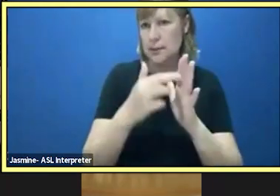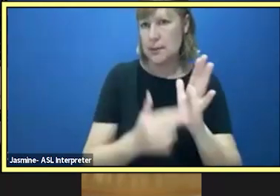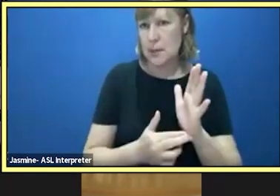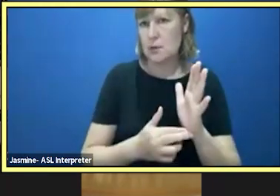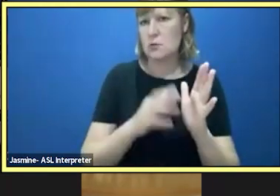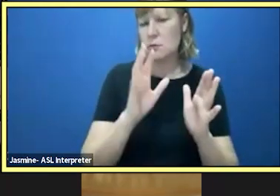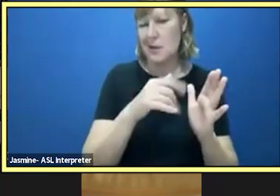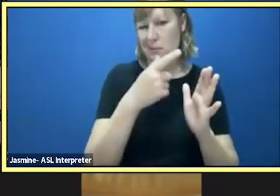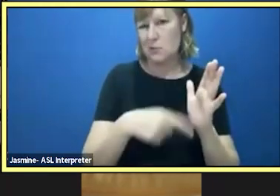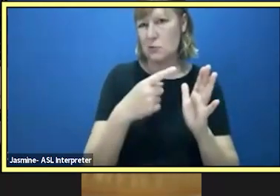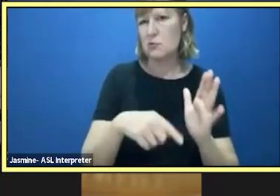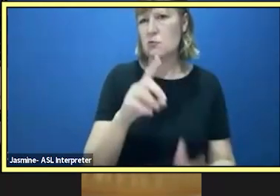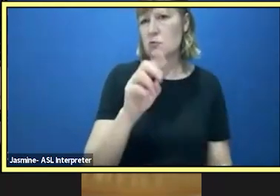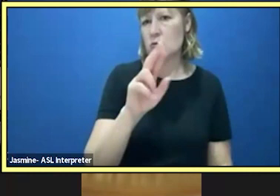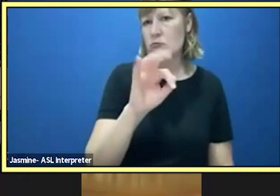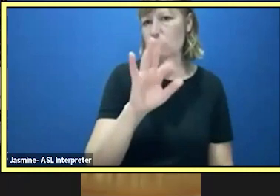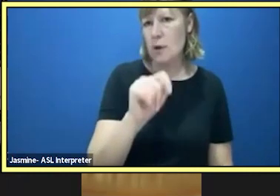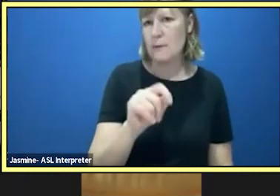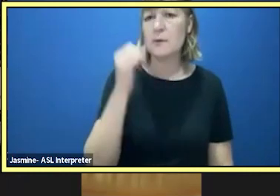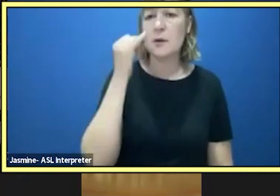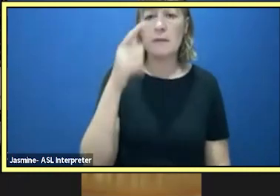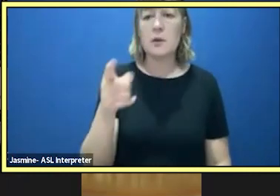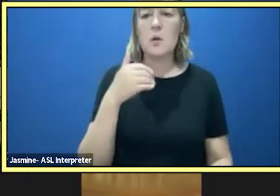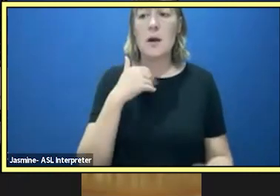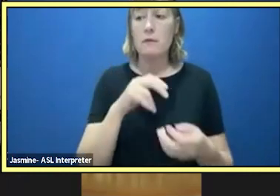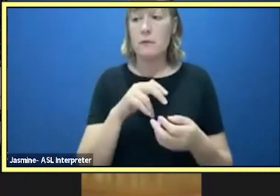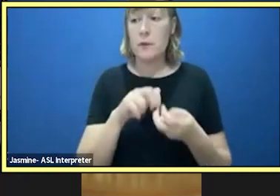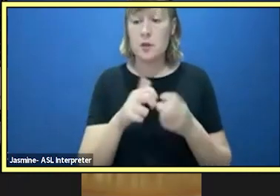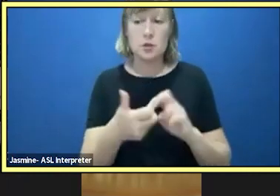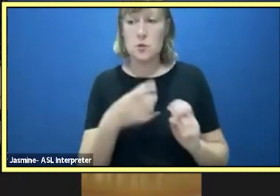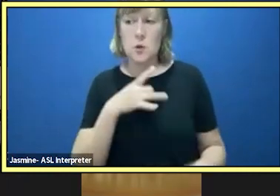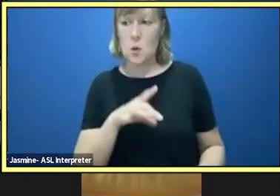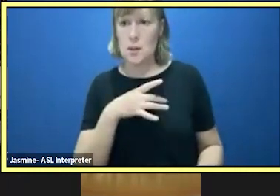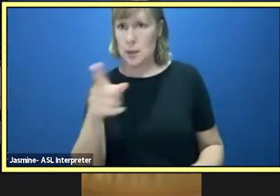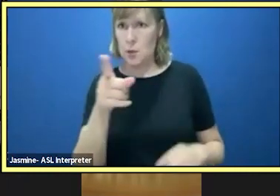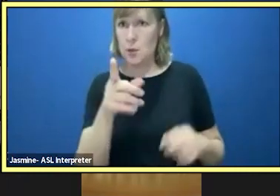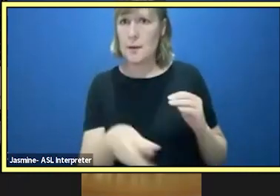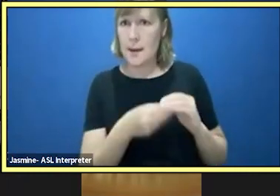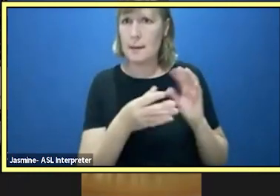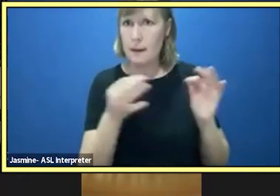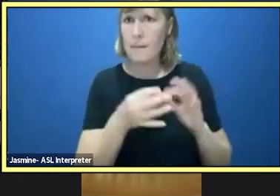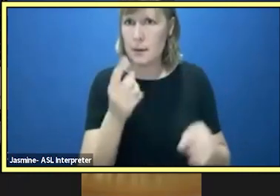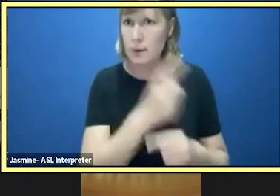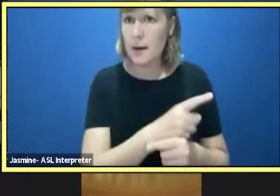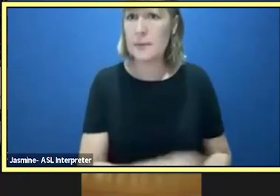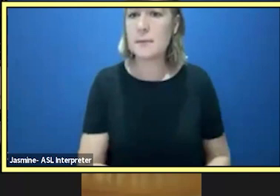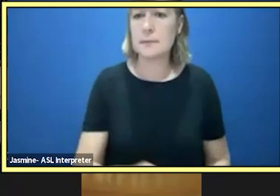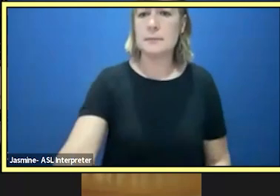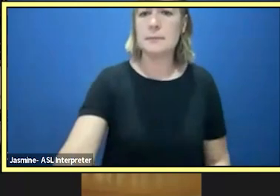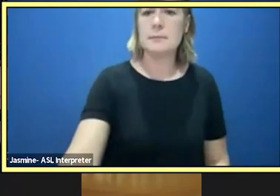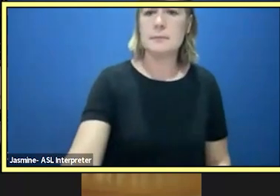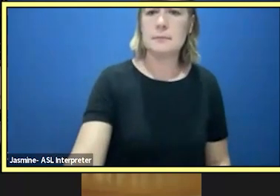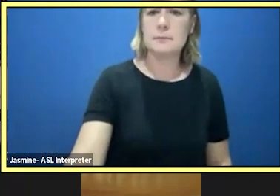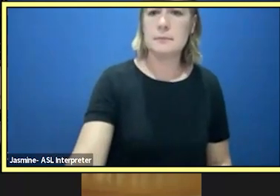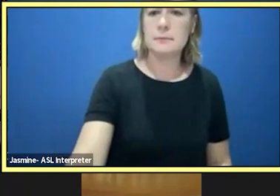some issues. You can comment on those, right? Yes, that's what they're there for right now. I'll put the links back in again. All right. So we are